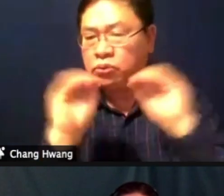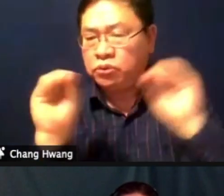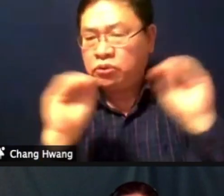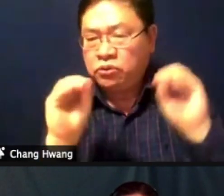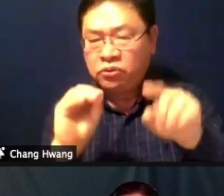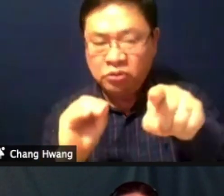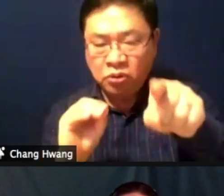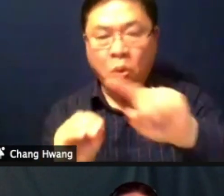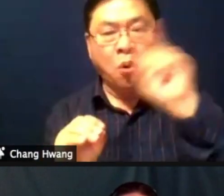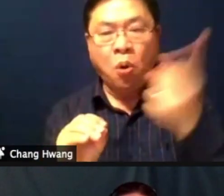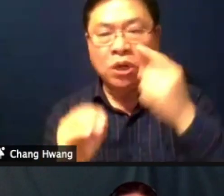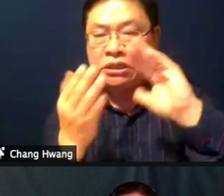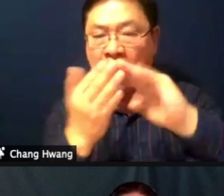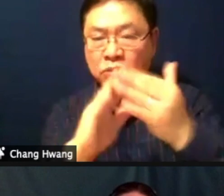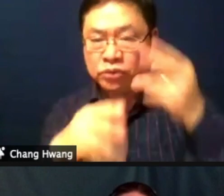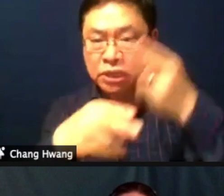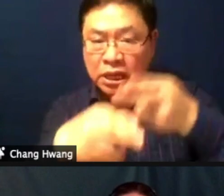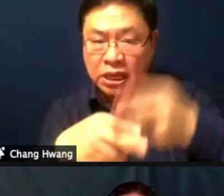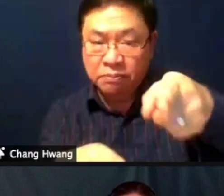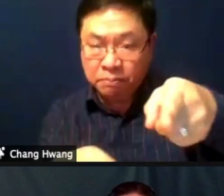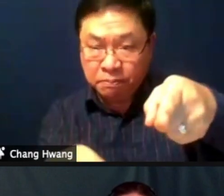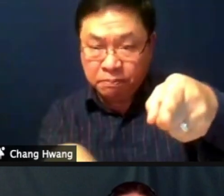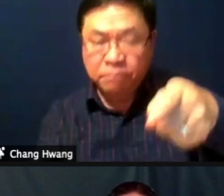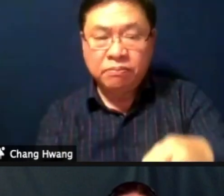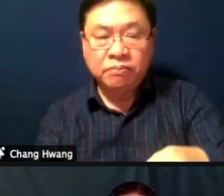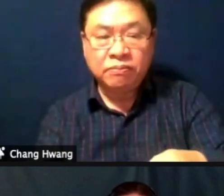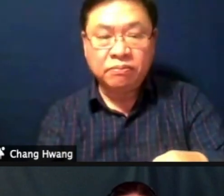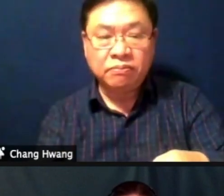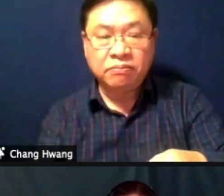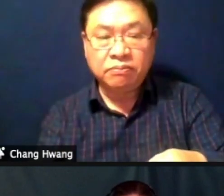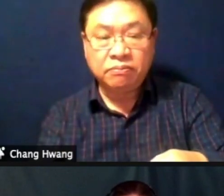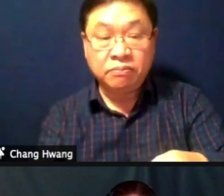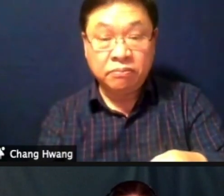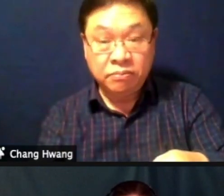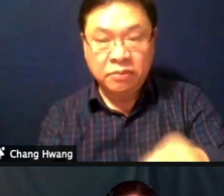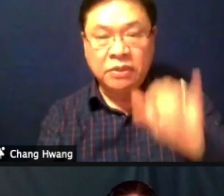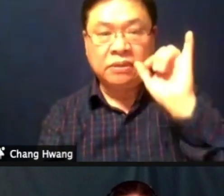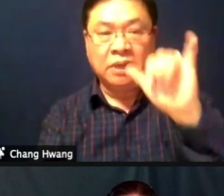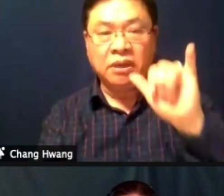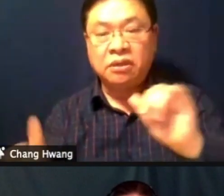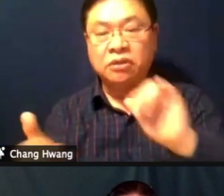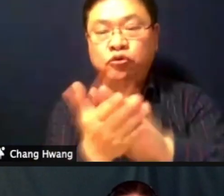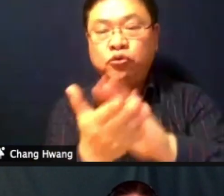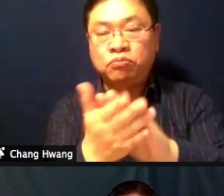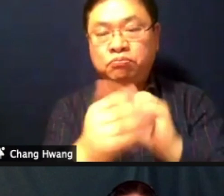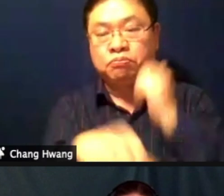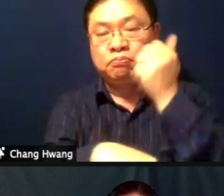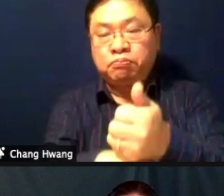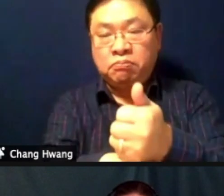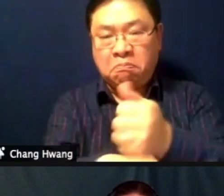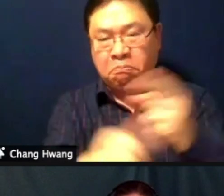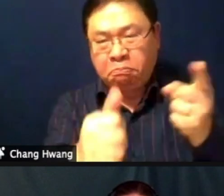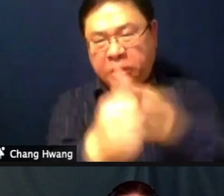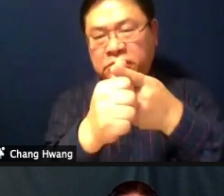Prior to that, there was no North and South Korea. It was a unified Korea. And so again, a little bit of